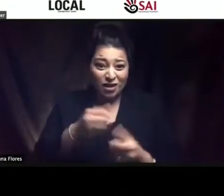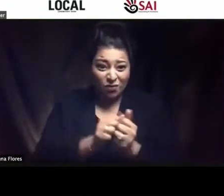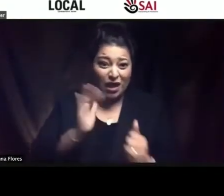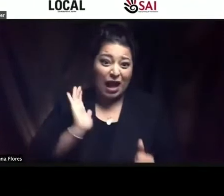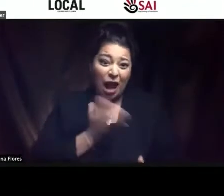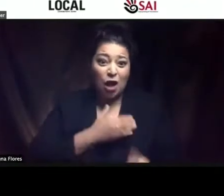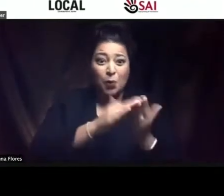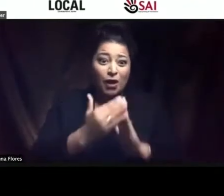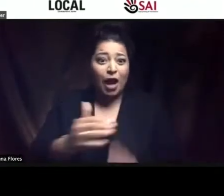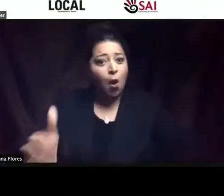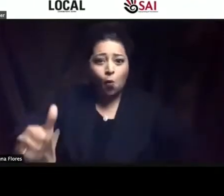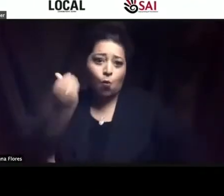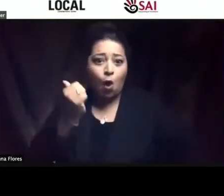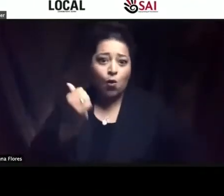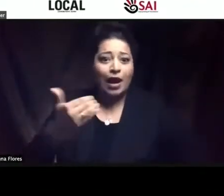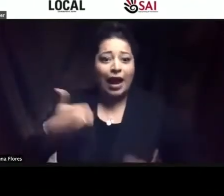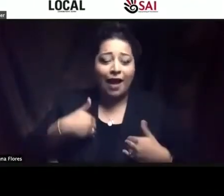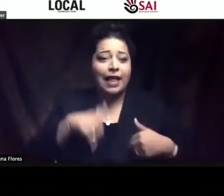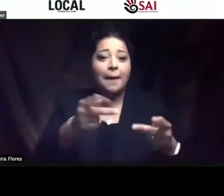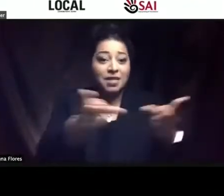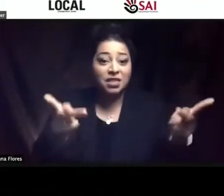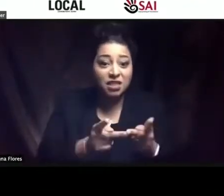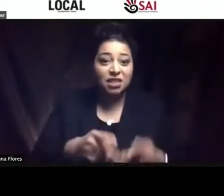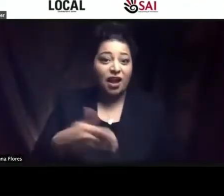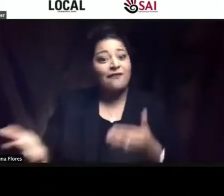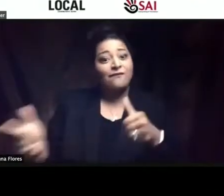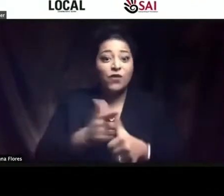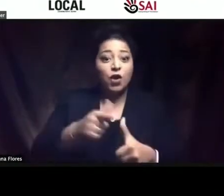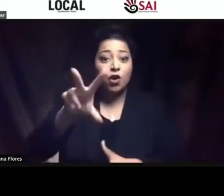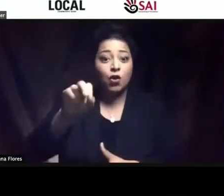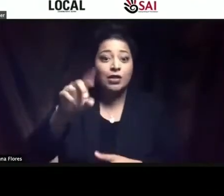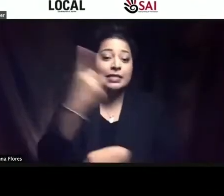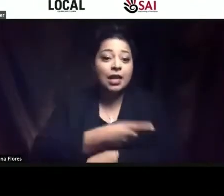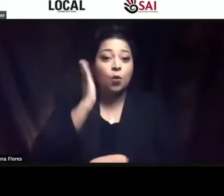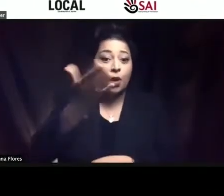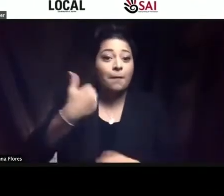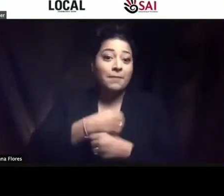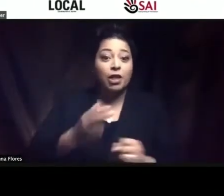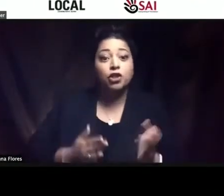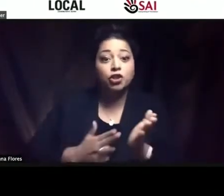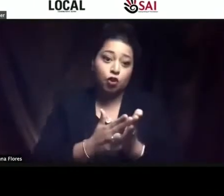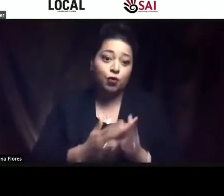will not sit in that seat. And within the first 30 days, we will make sure of it.